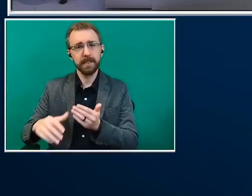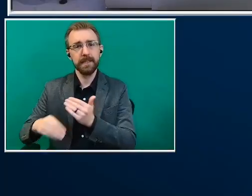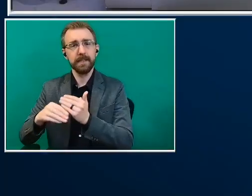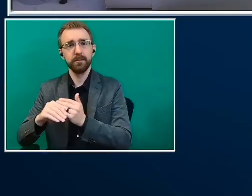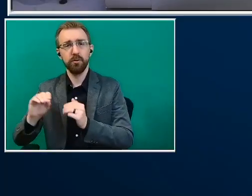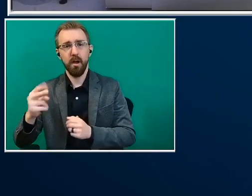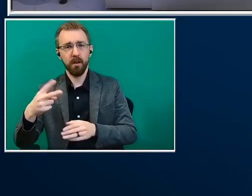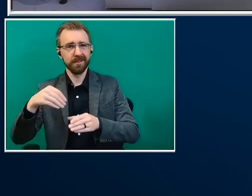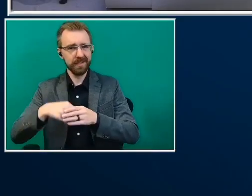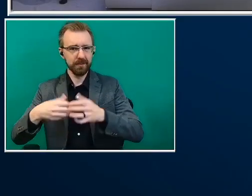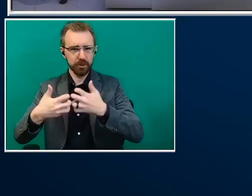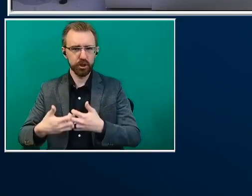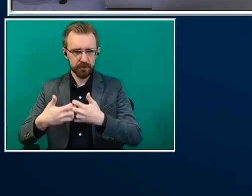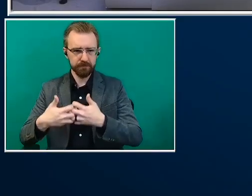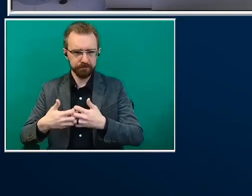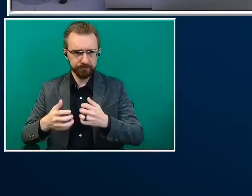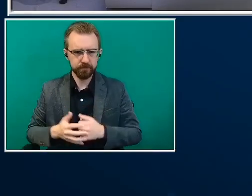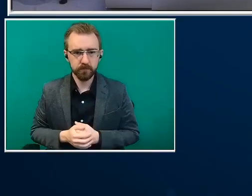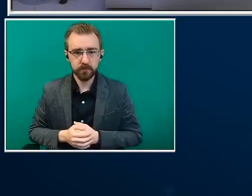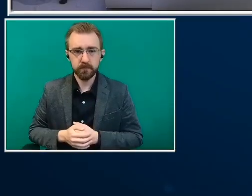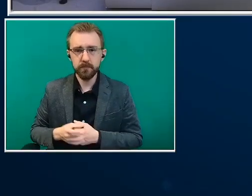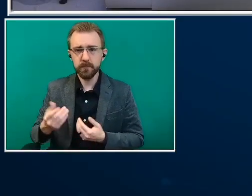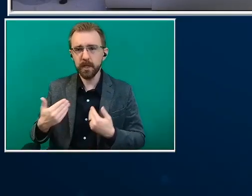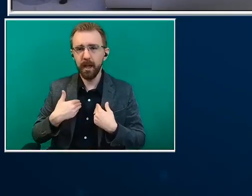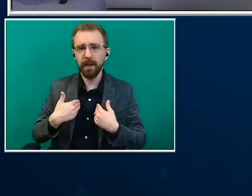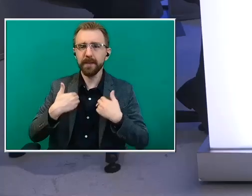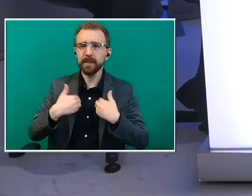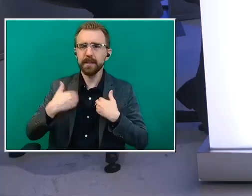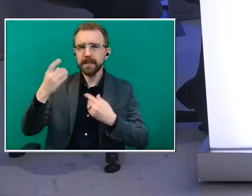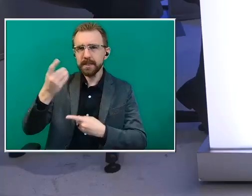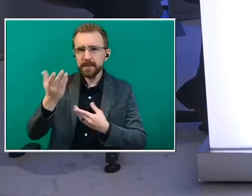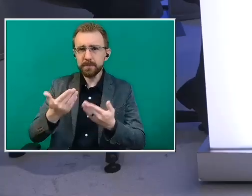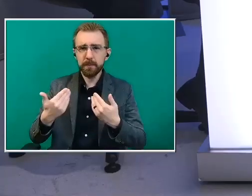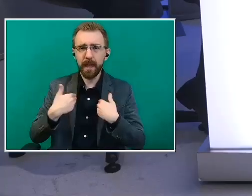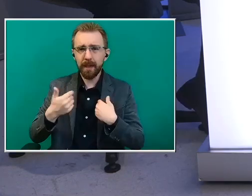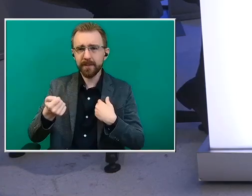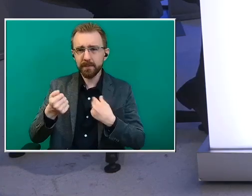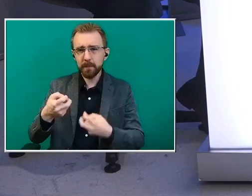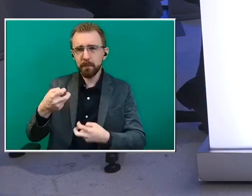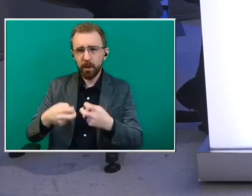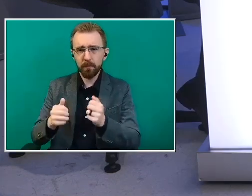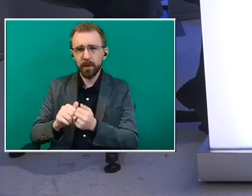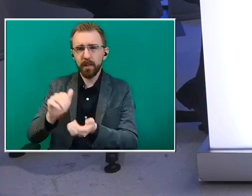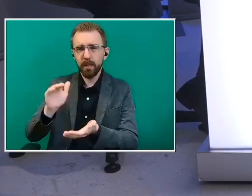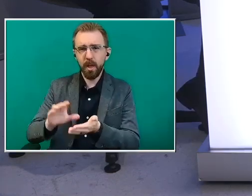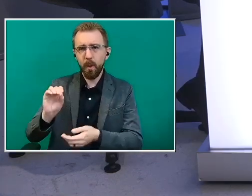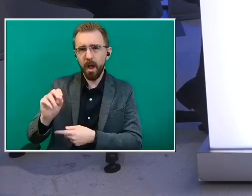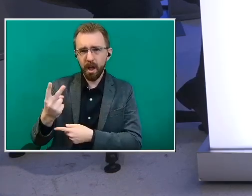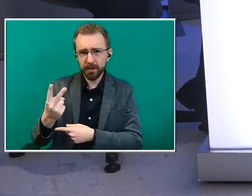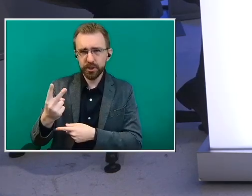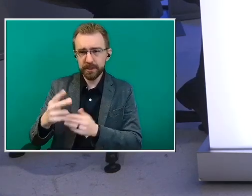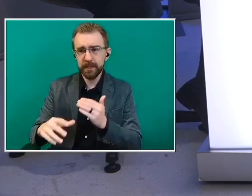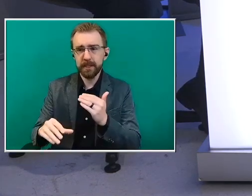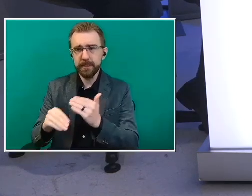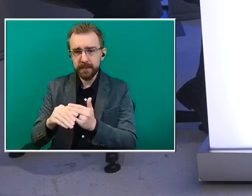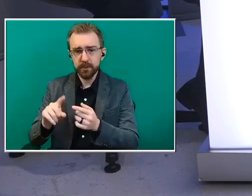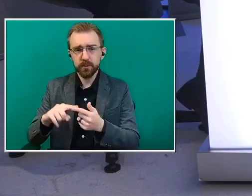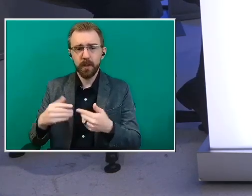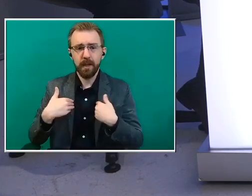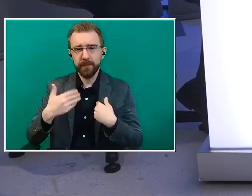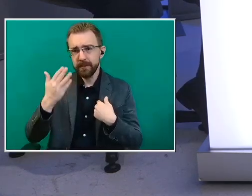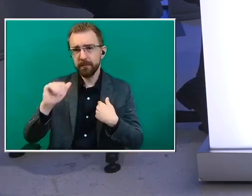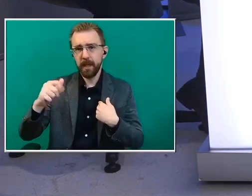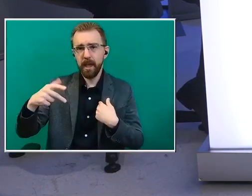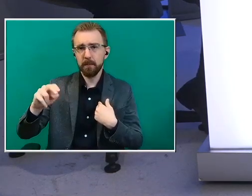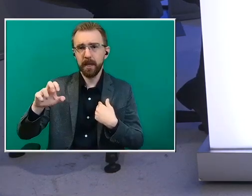So Kathy has people who have underlying lung disease may have a little bit of a problem with the low oxygen, in addition to having the sleep apnea. So sometimes you do both,